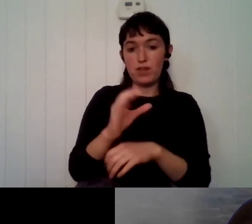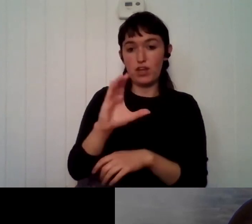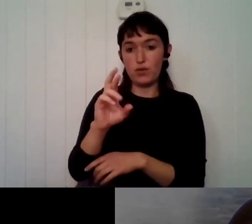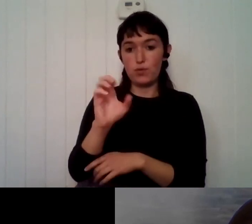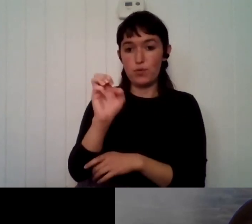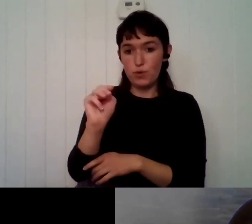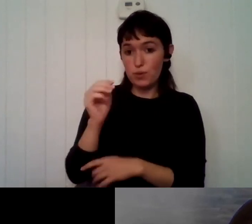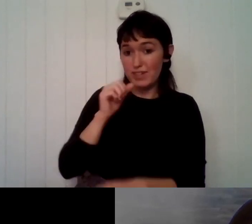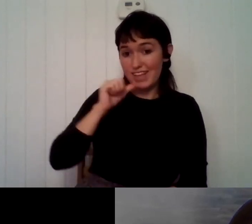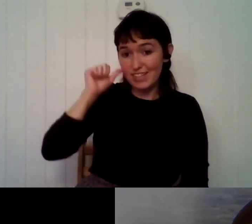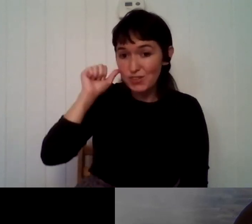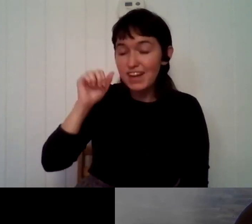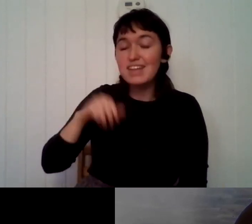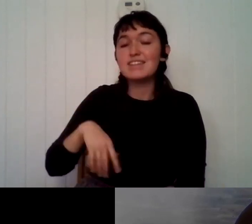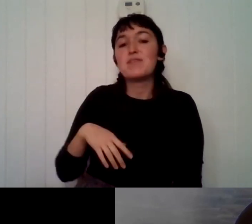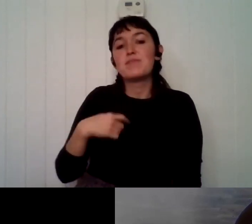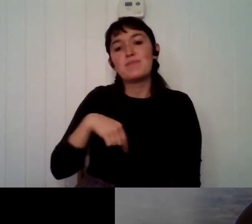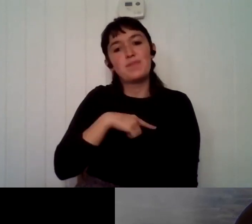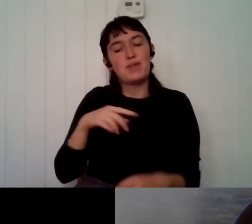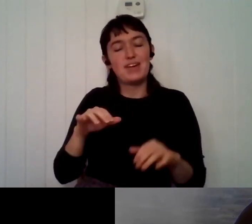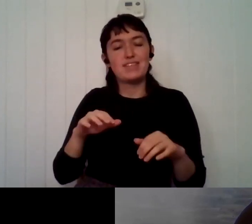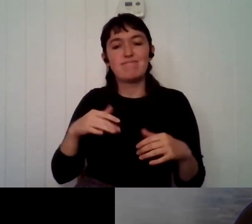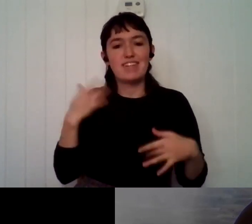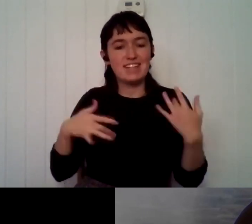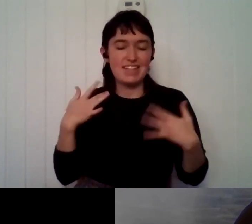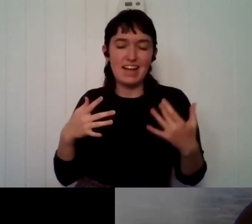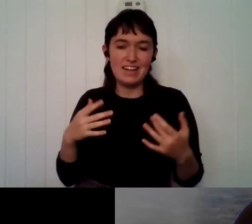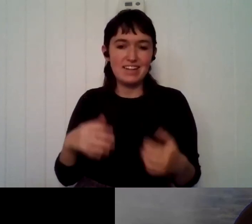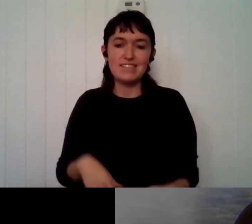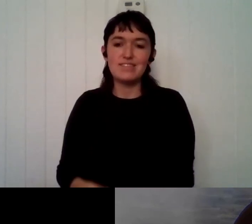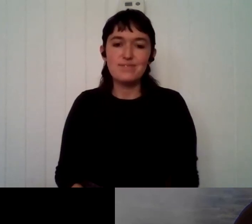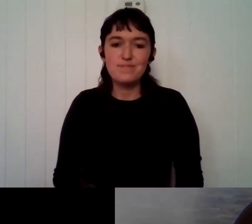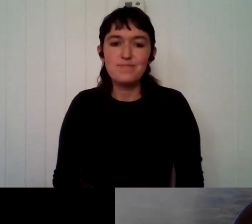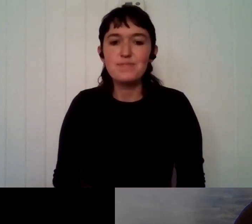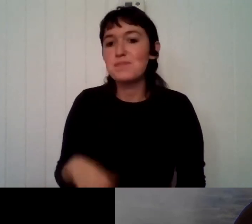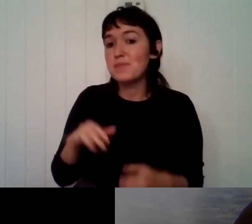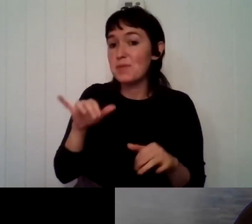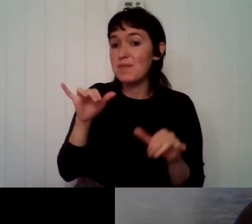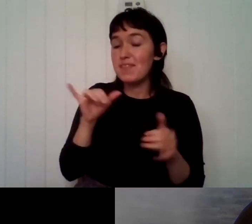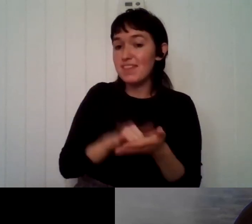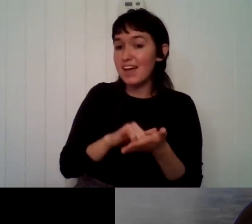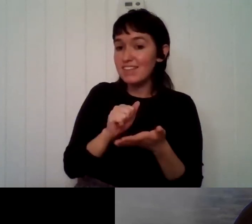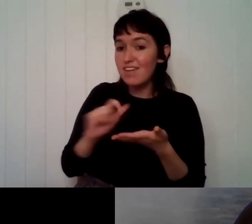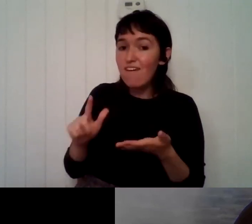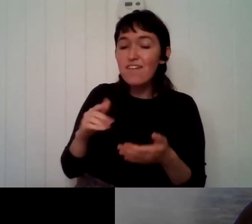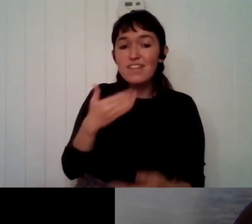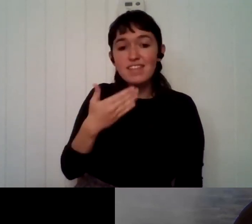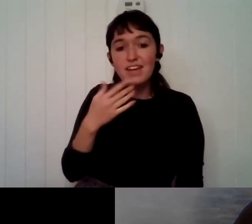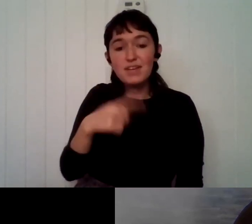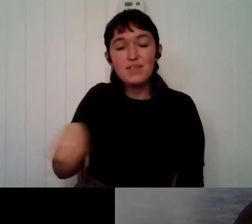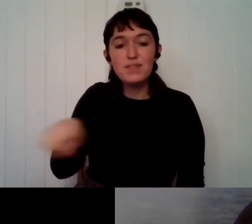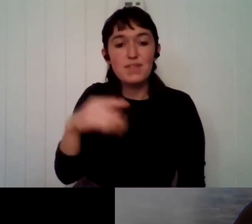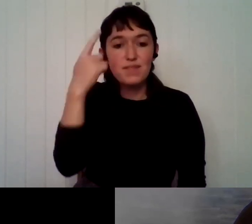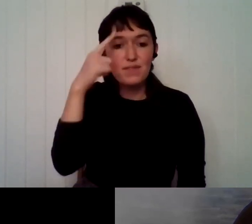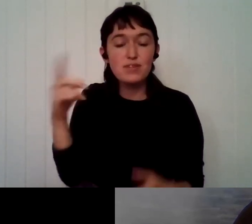minute, but it's going to be great. So we're really excited. That's all I have to say. Thank you so much all for coming. This will be posted